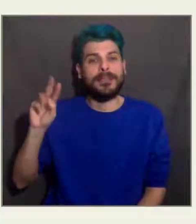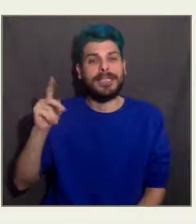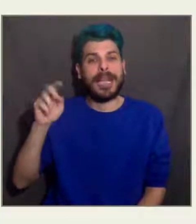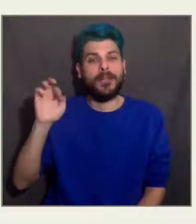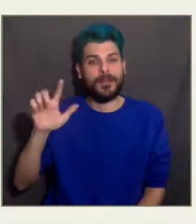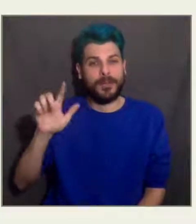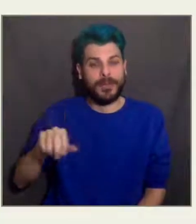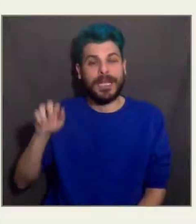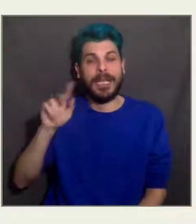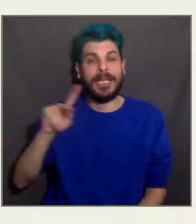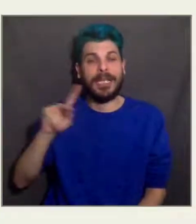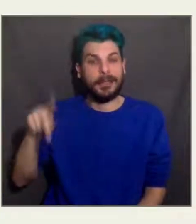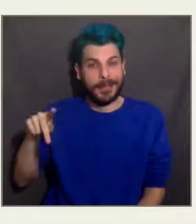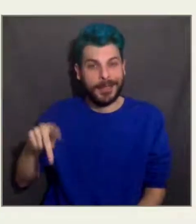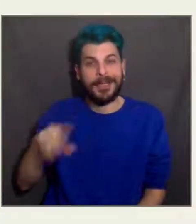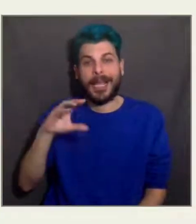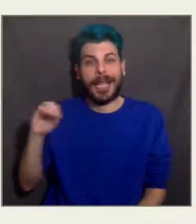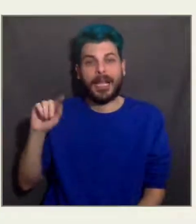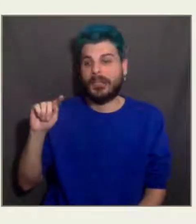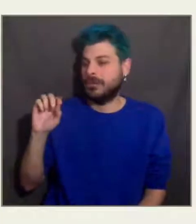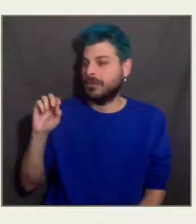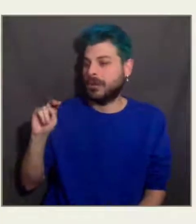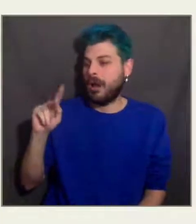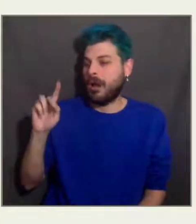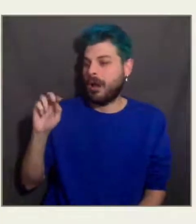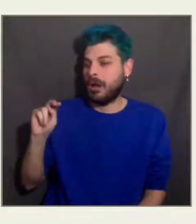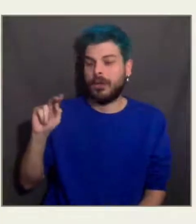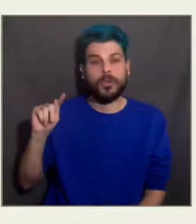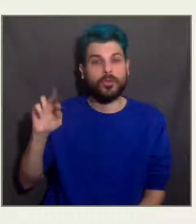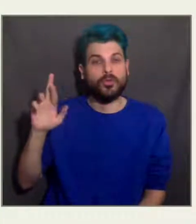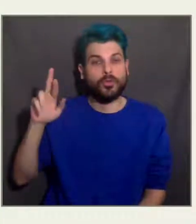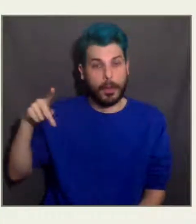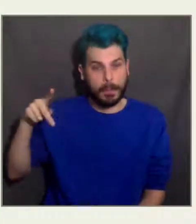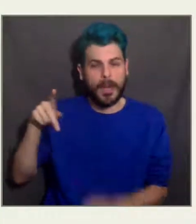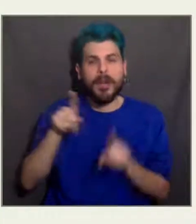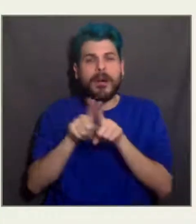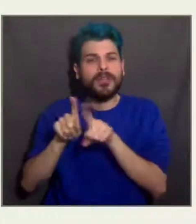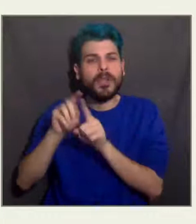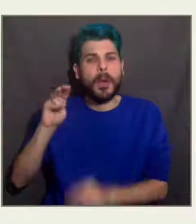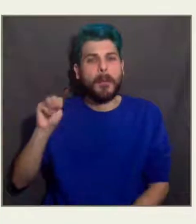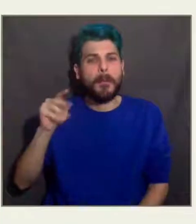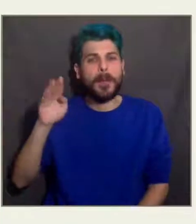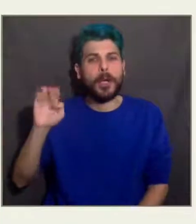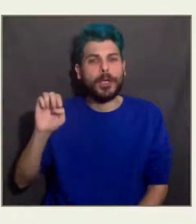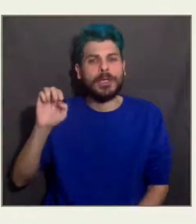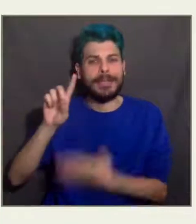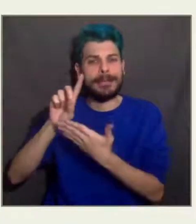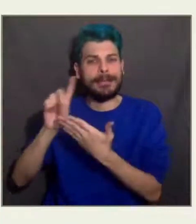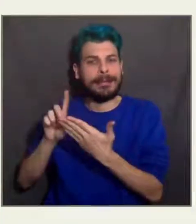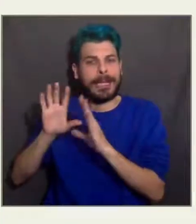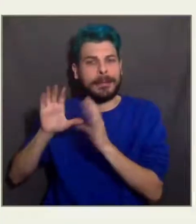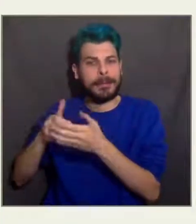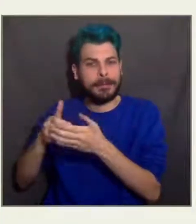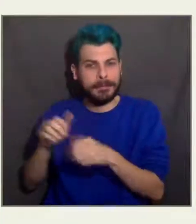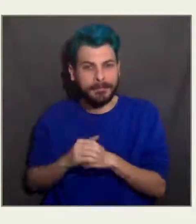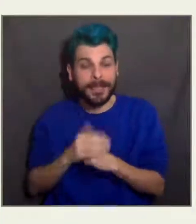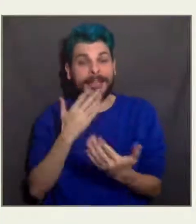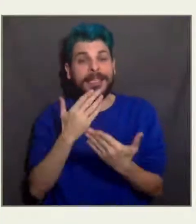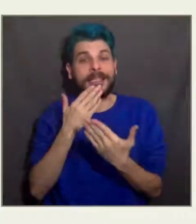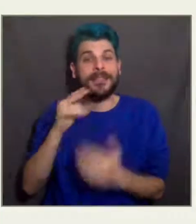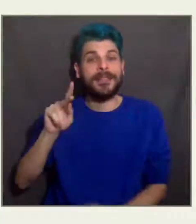Permanente, and Tonkin Torp, and our partners at Merge Design. Thank you also to Kayla